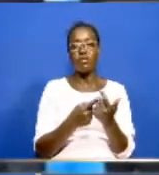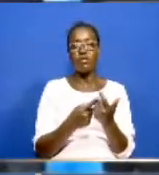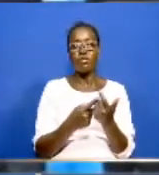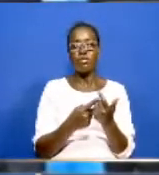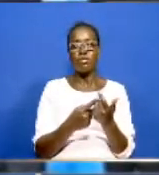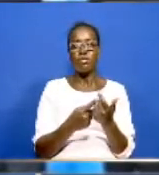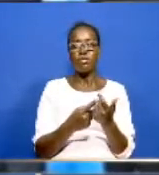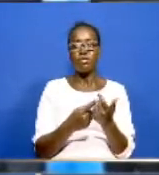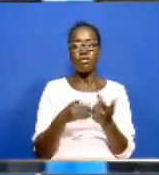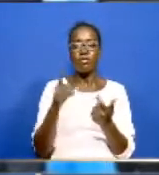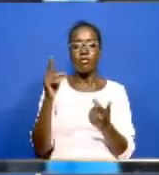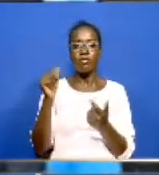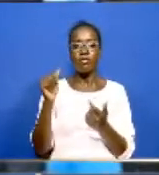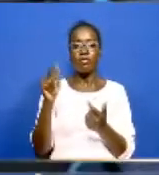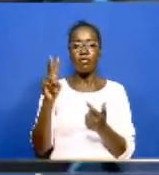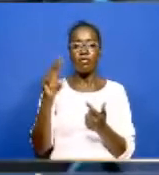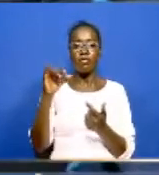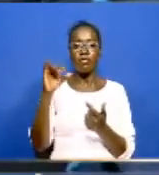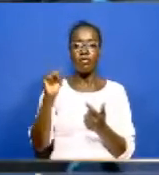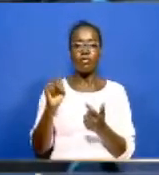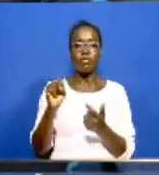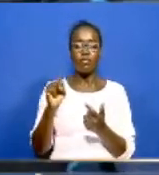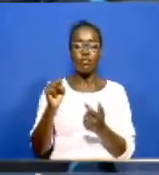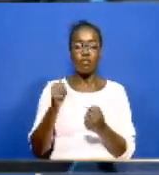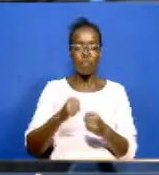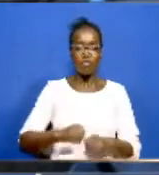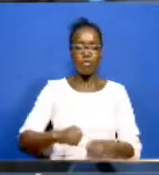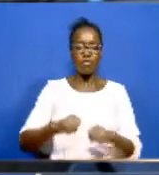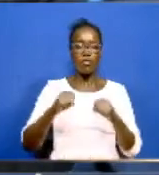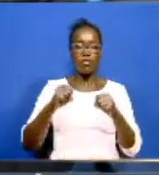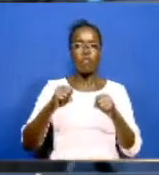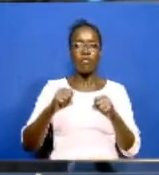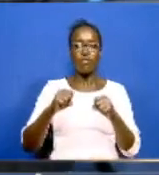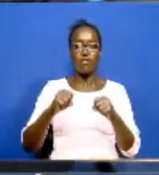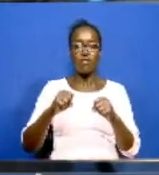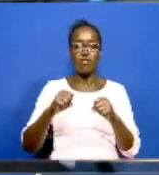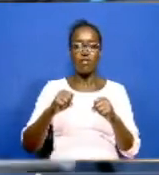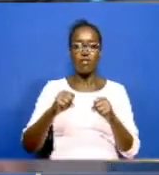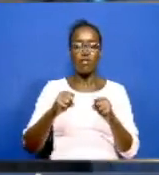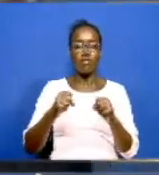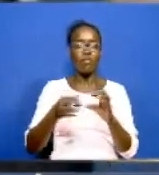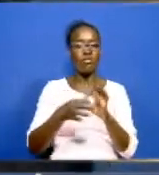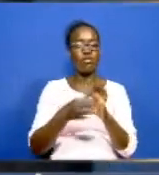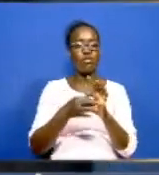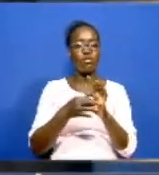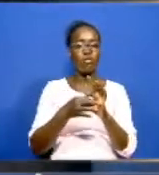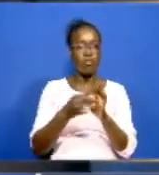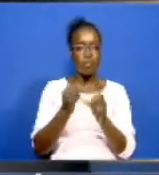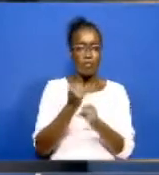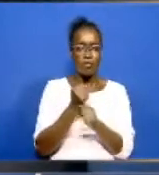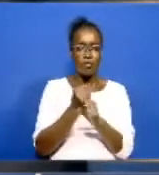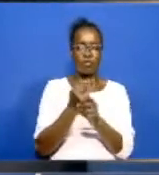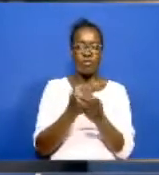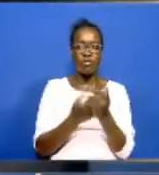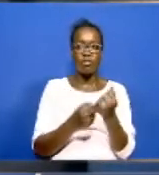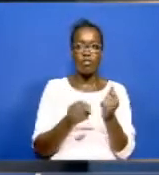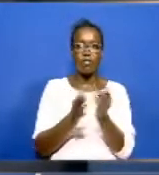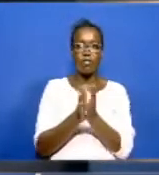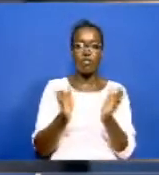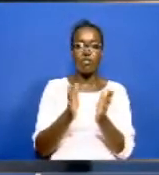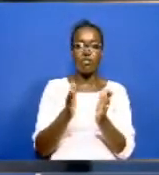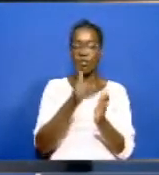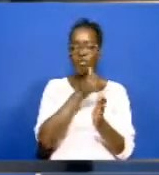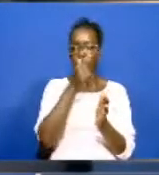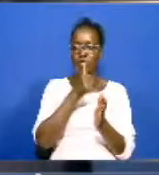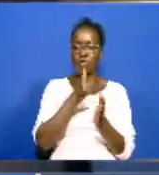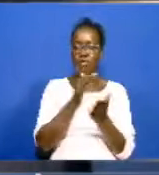Davis Shirtliff Chairman Alec Davis says there is a need for concerted efforts by both the public and private sector to address